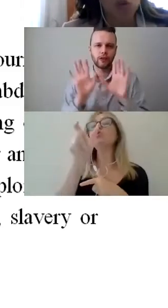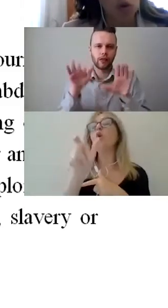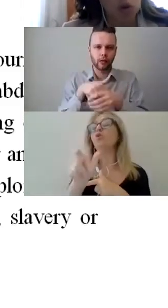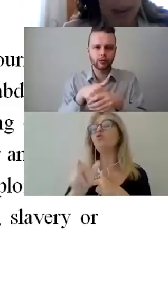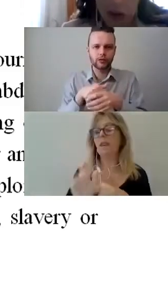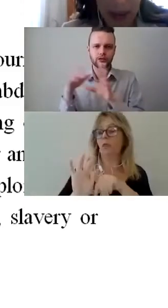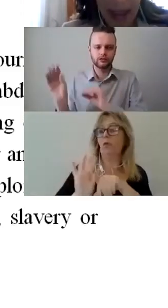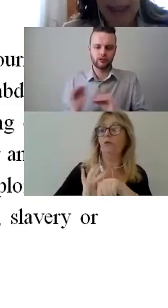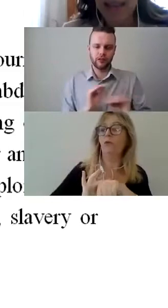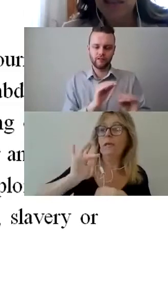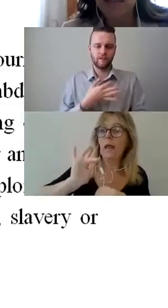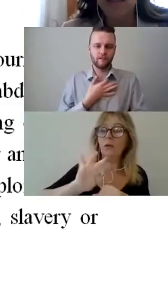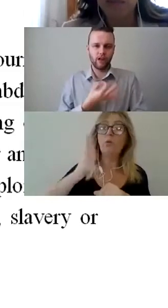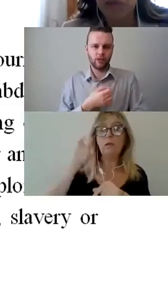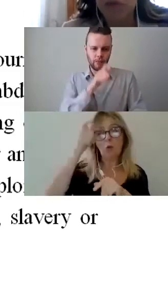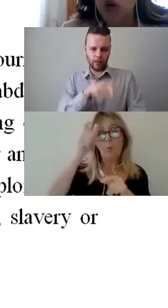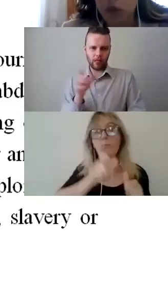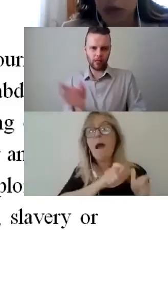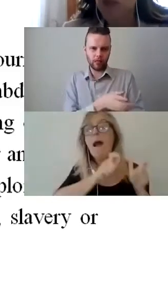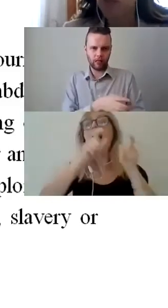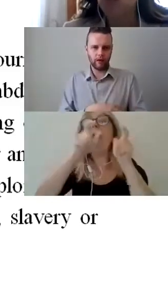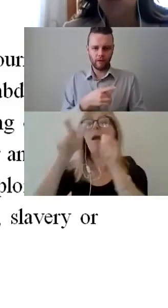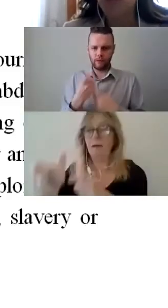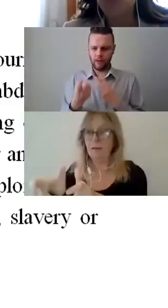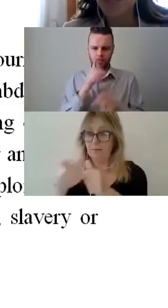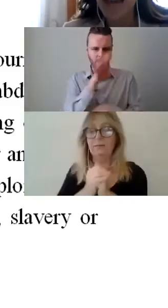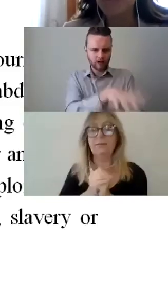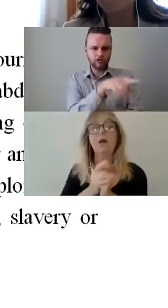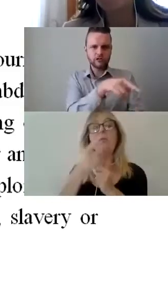of a vulnerable subject to another country